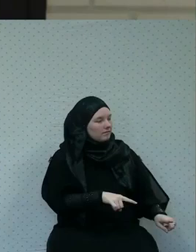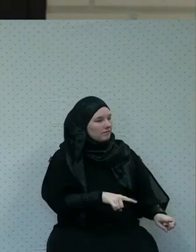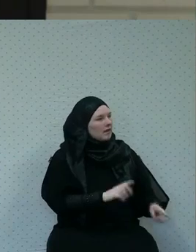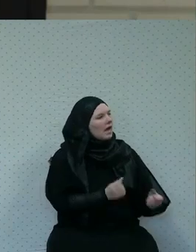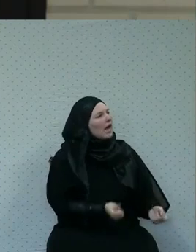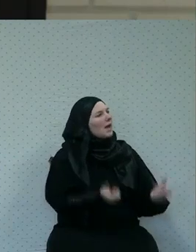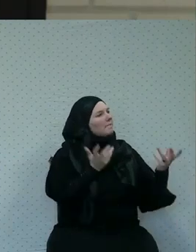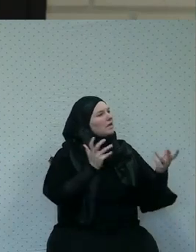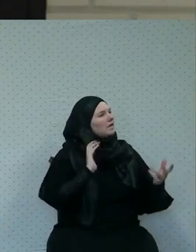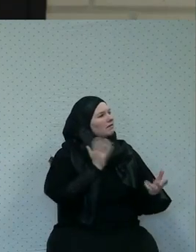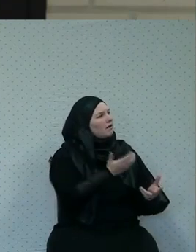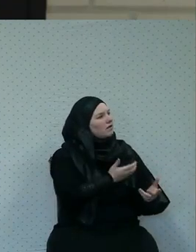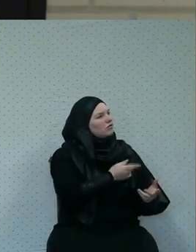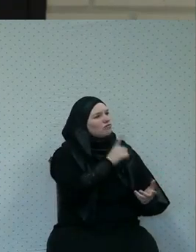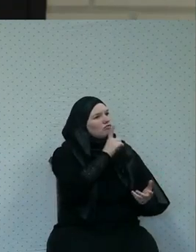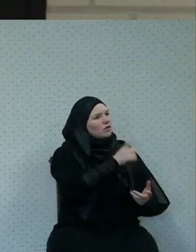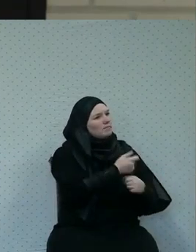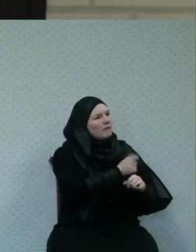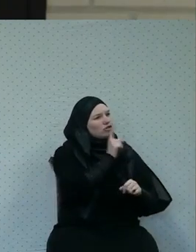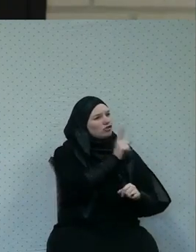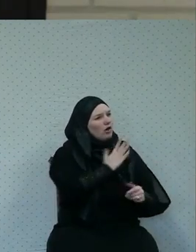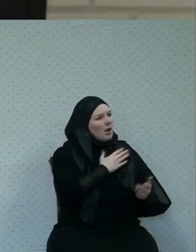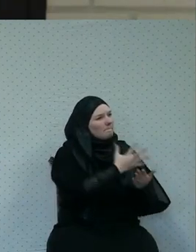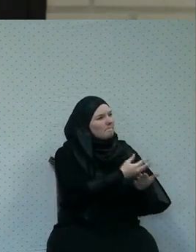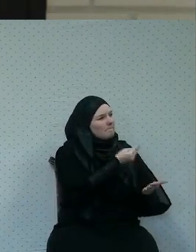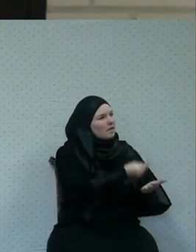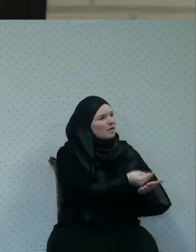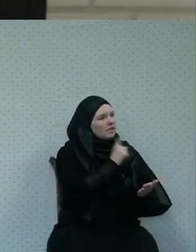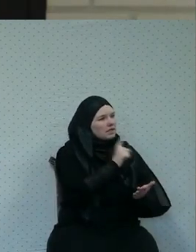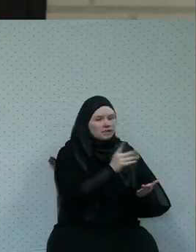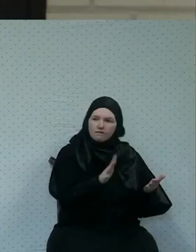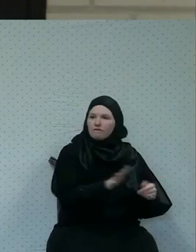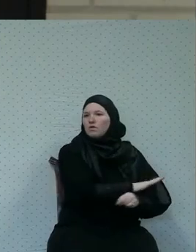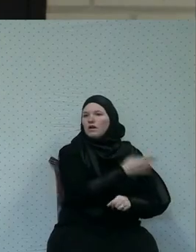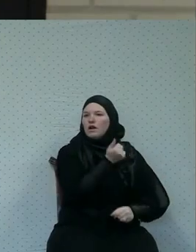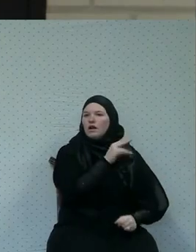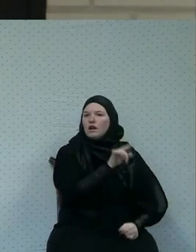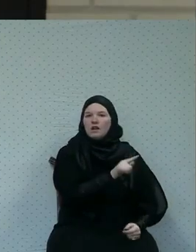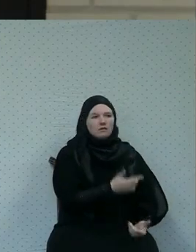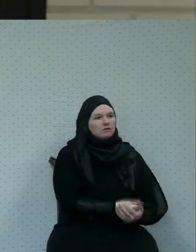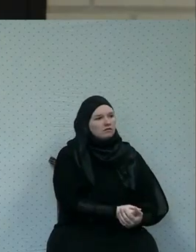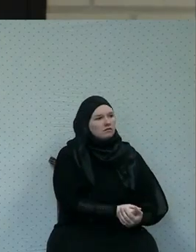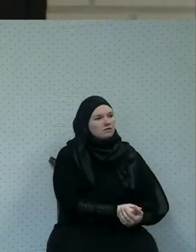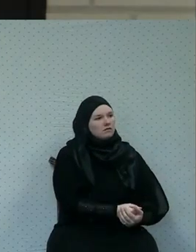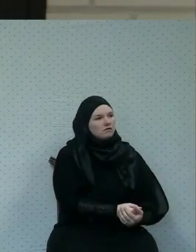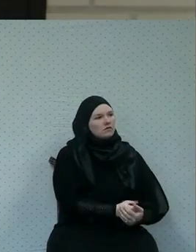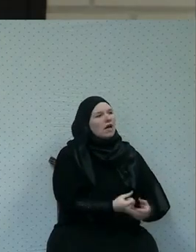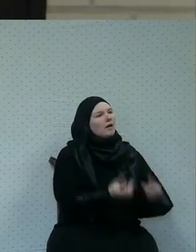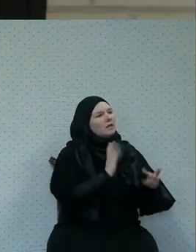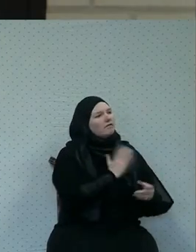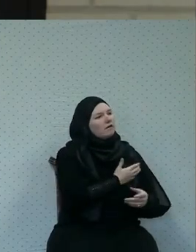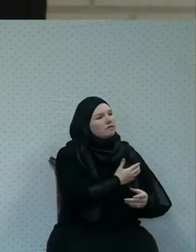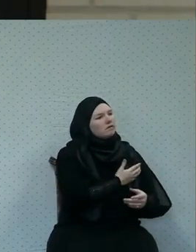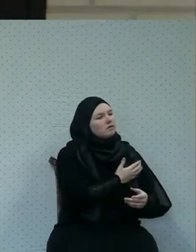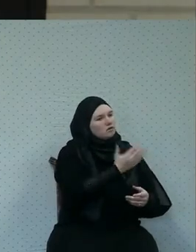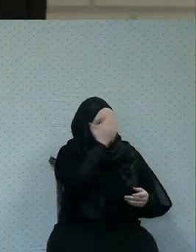How many of us really observe and watch that their earning is fully halal, fully pure, fully